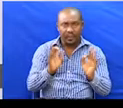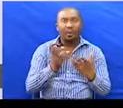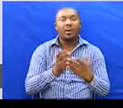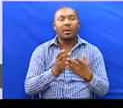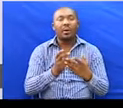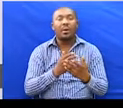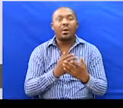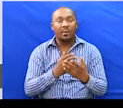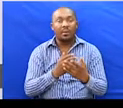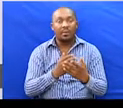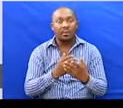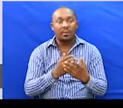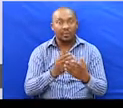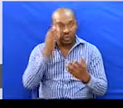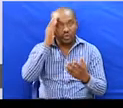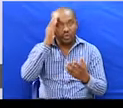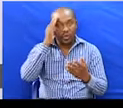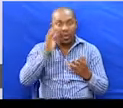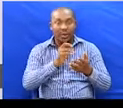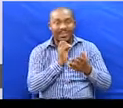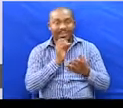the spelling of this word.